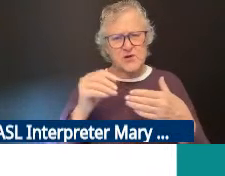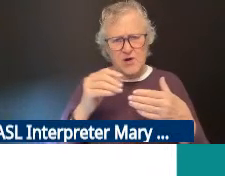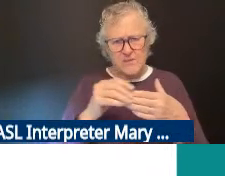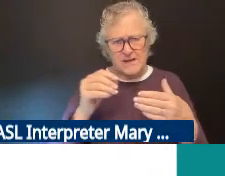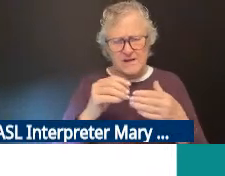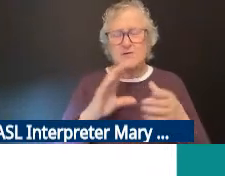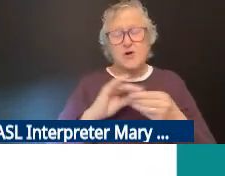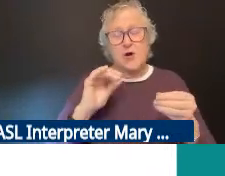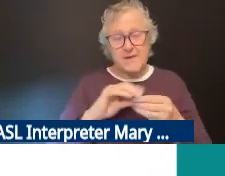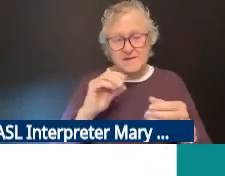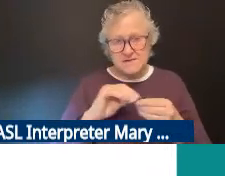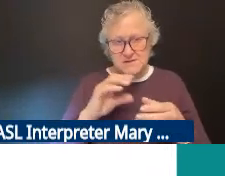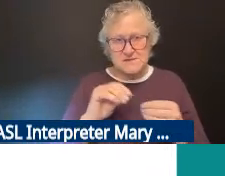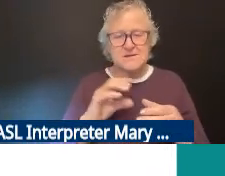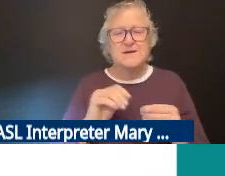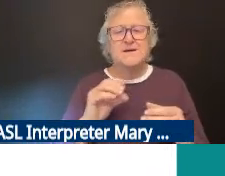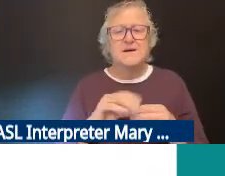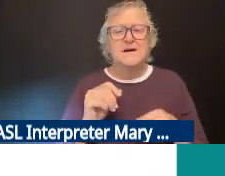about